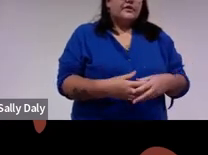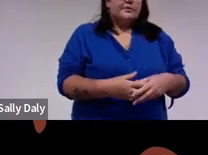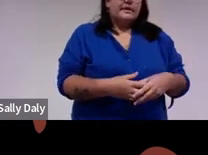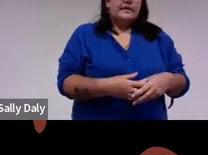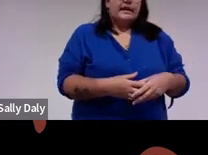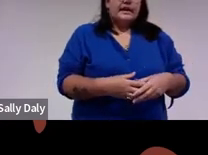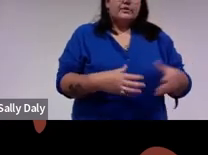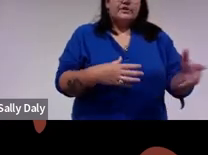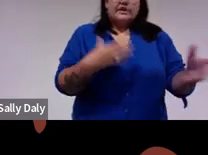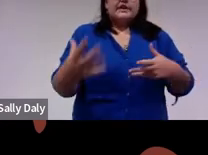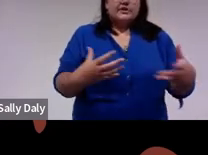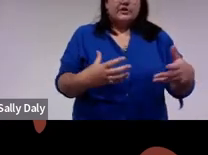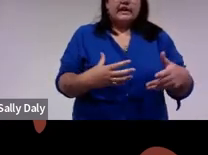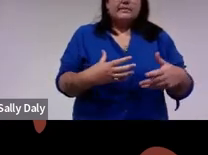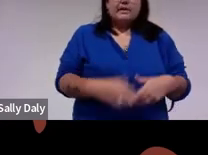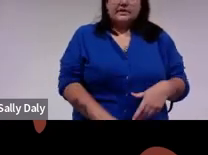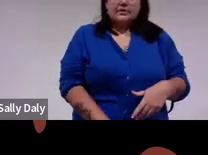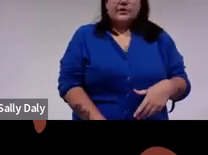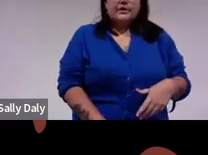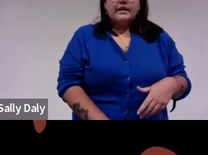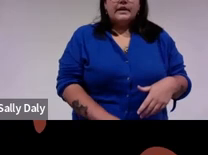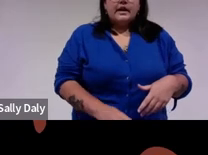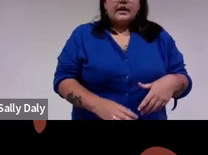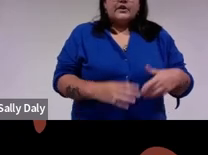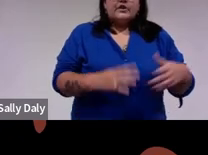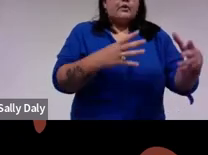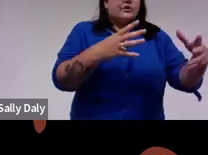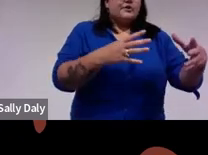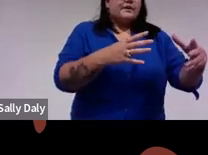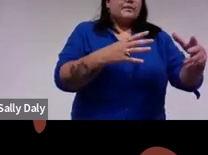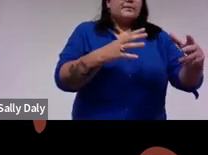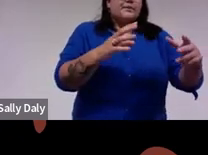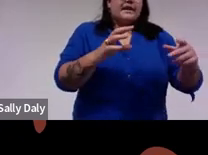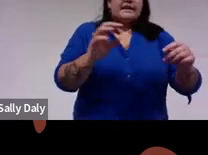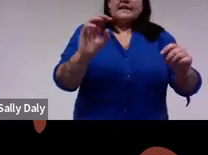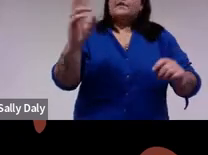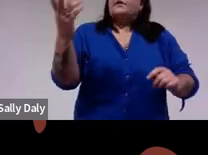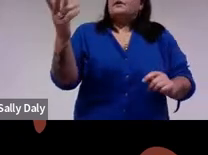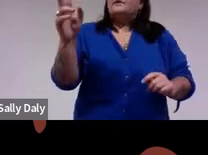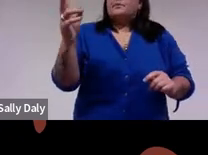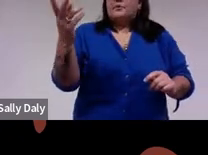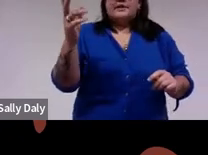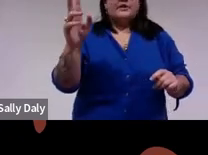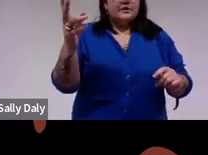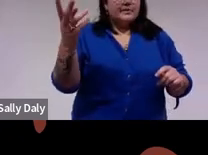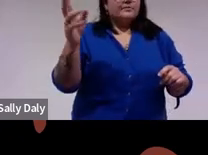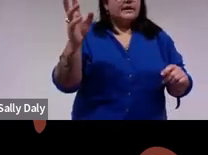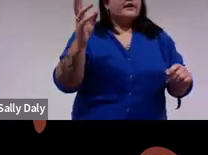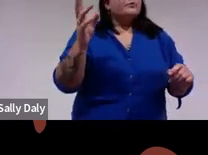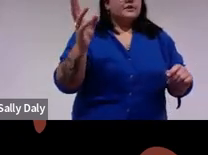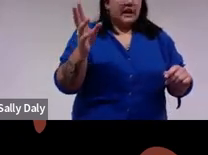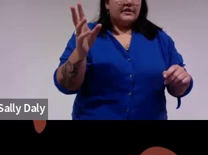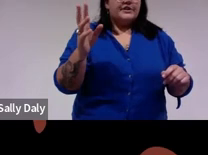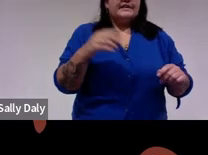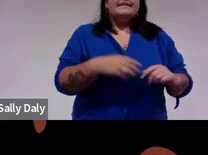formal acknowledgement in order to contextualise my mother's talk. You know, quite often people think it's either a welcome or an acknowledgement, and we